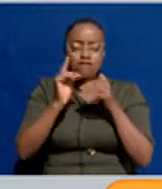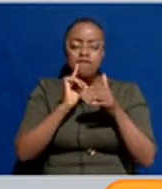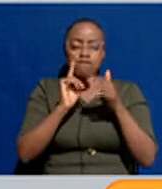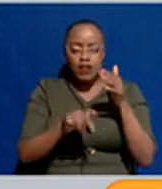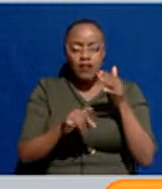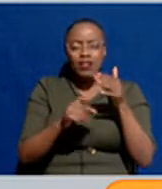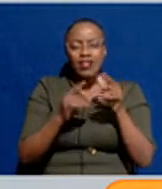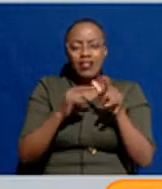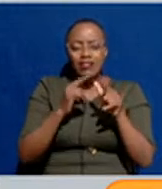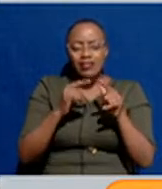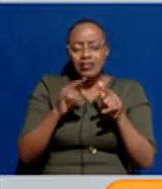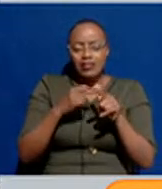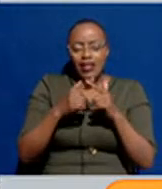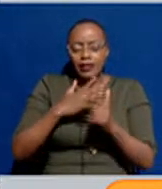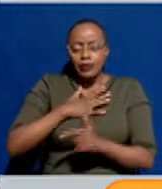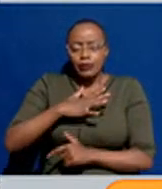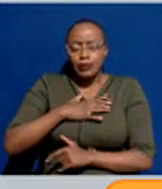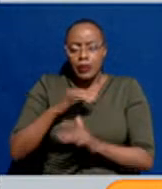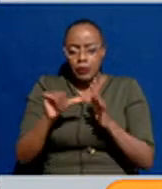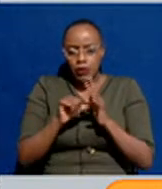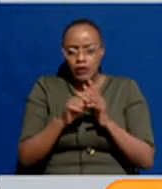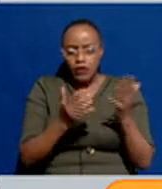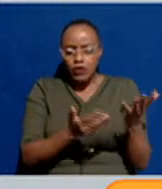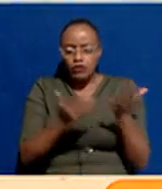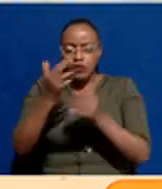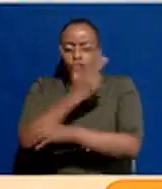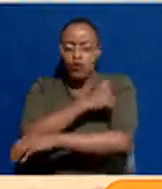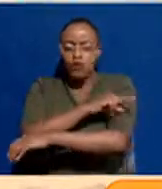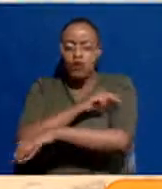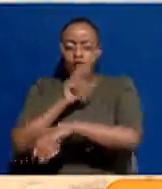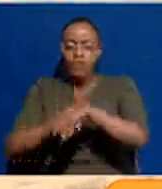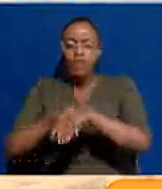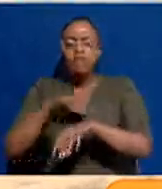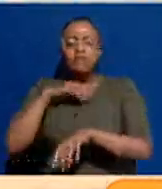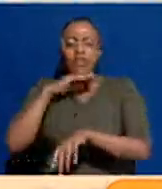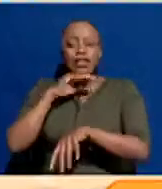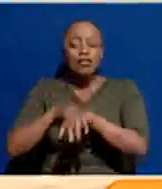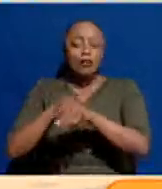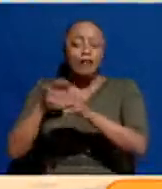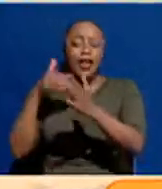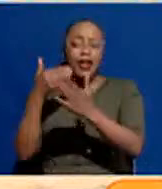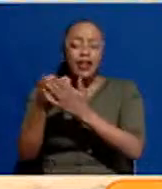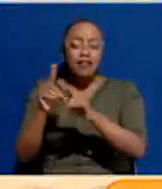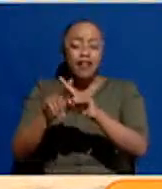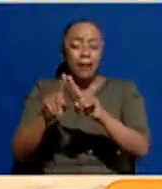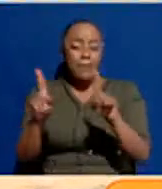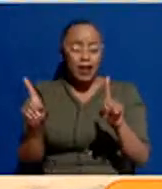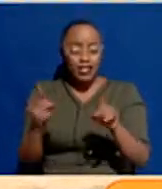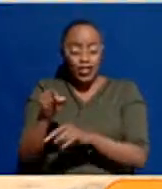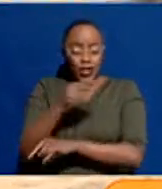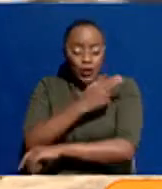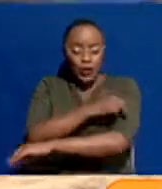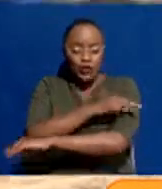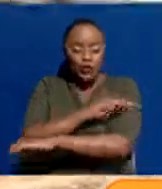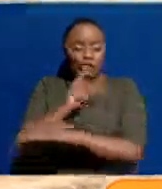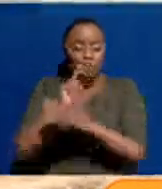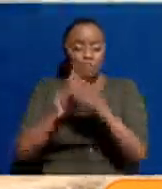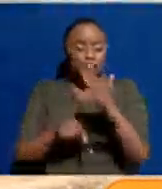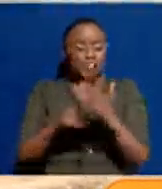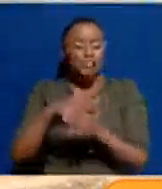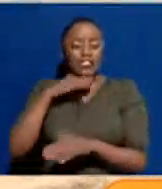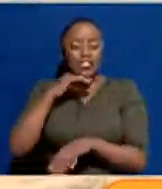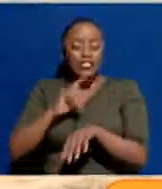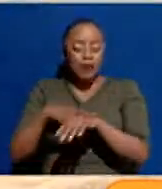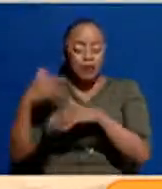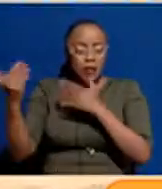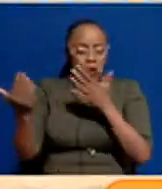later developed breathing problems and was rushed to hospital where he died on arrival. However, the hospital says he was already dead